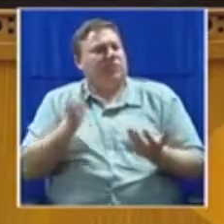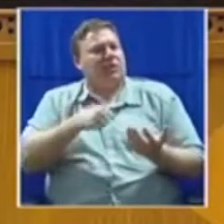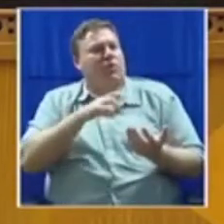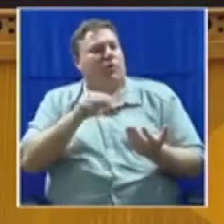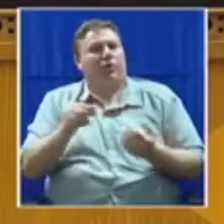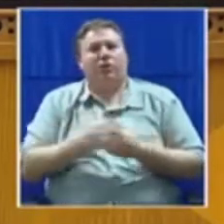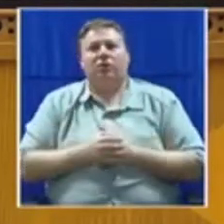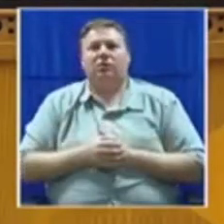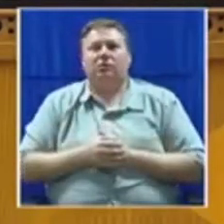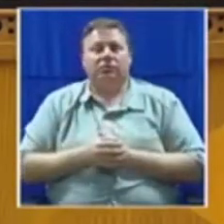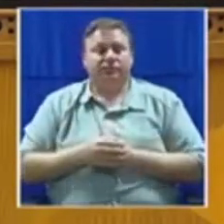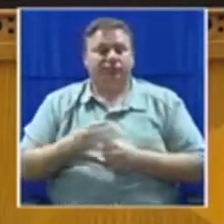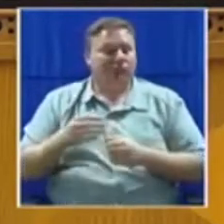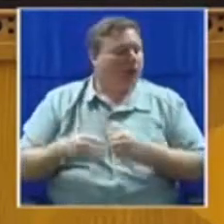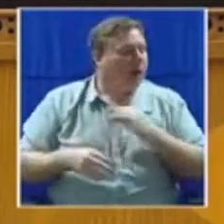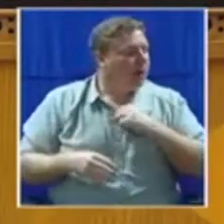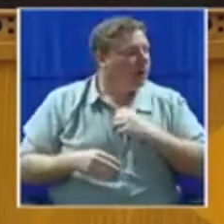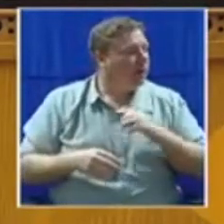Mr. President.